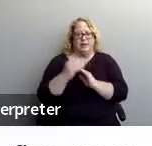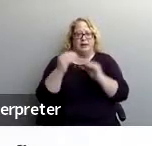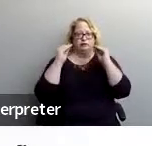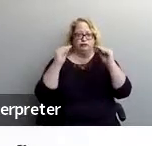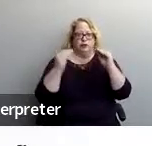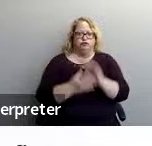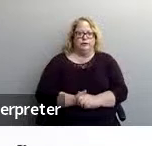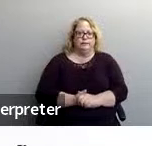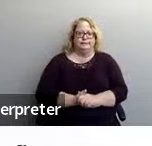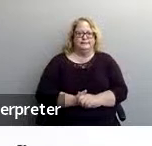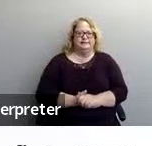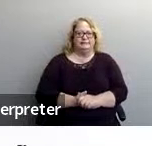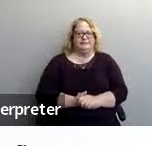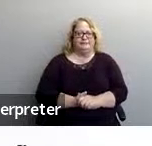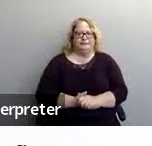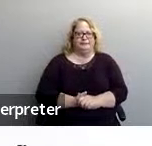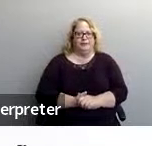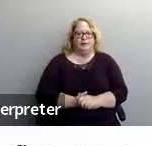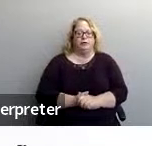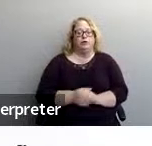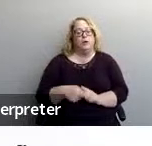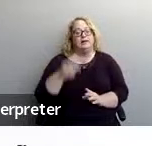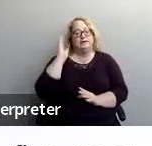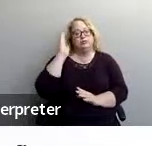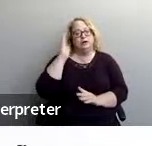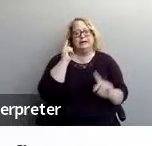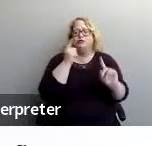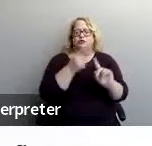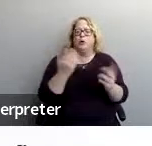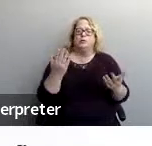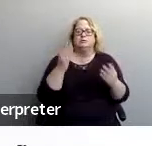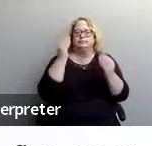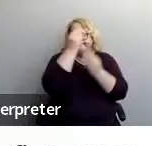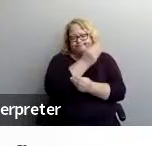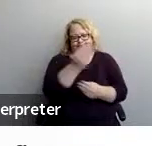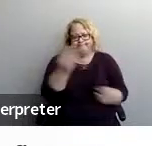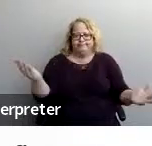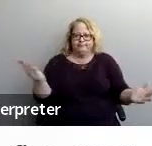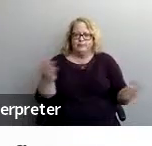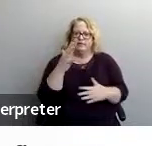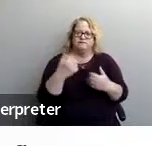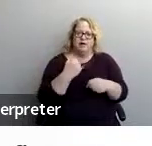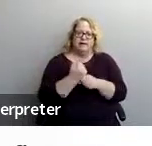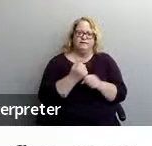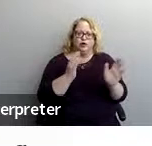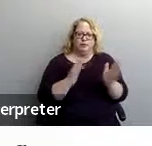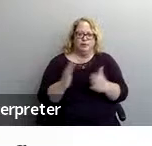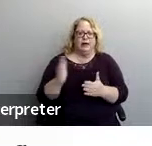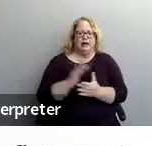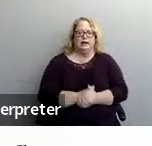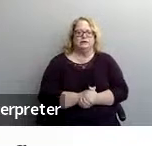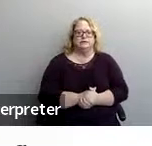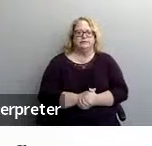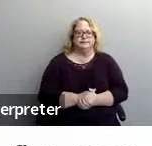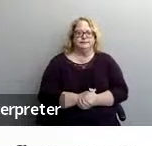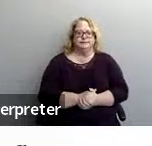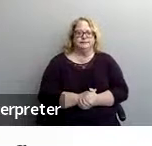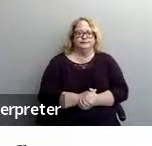slide, please. The purpose of the presentation is just to update you guys on the 5-year plan.